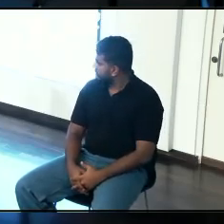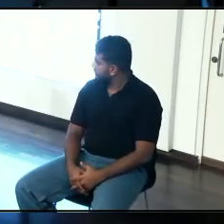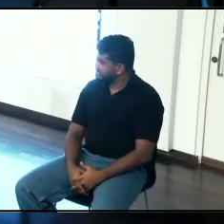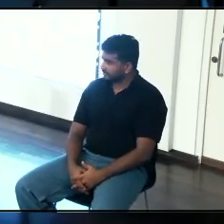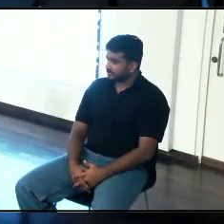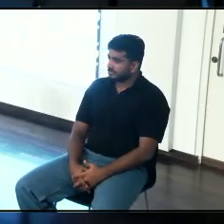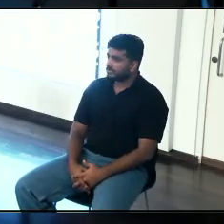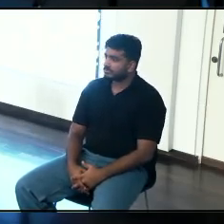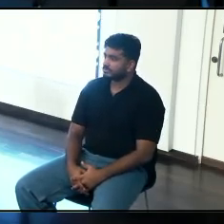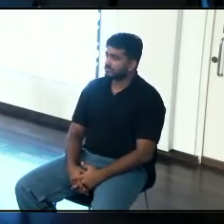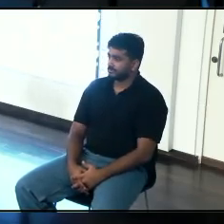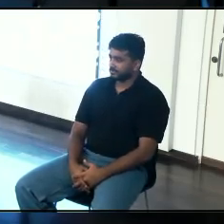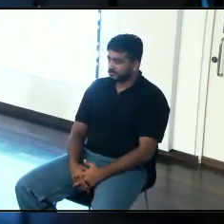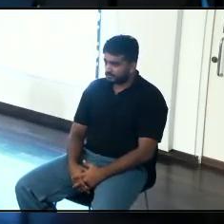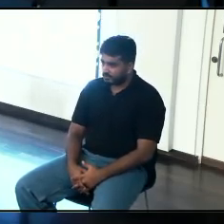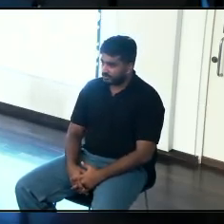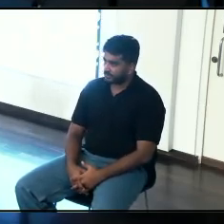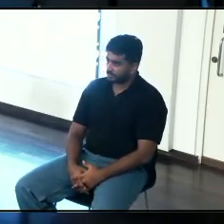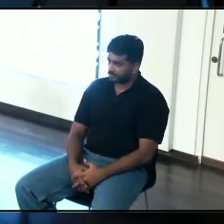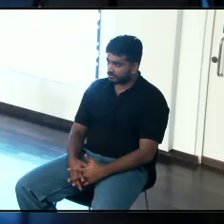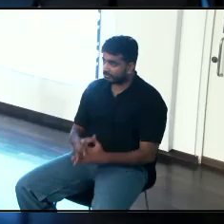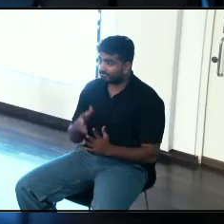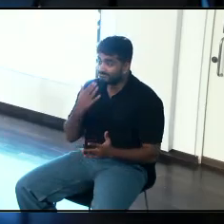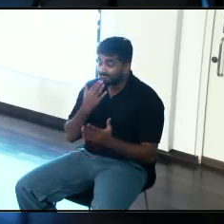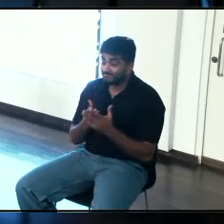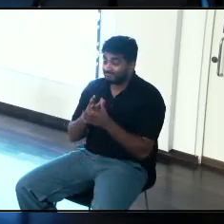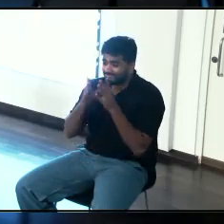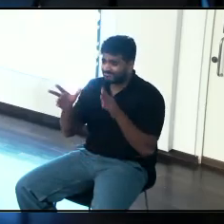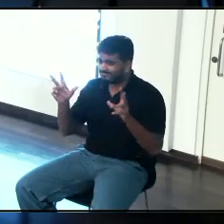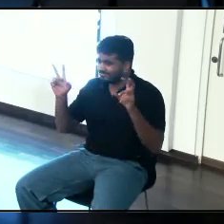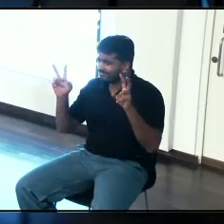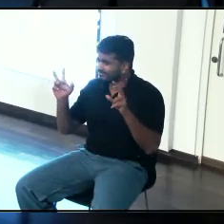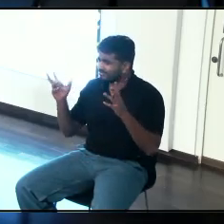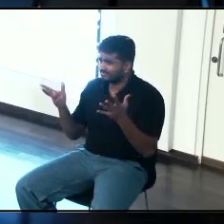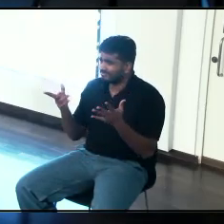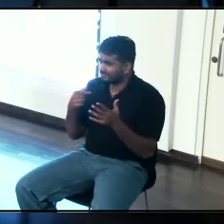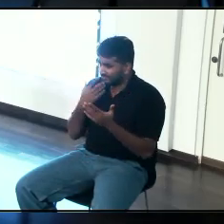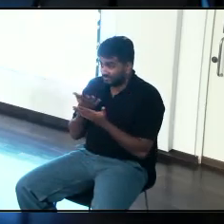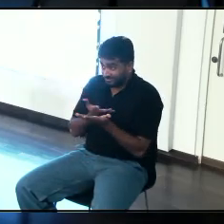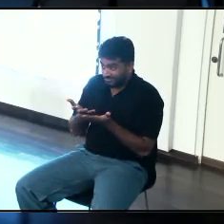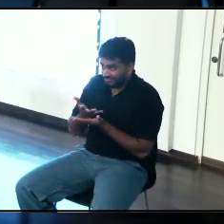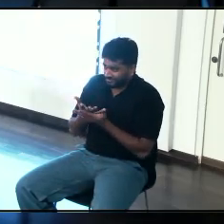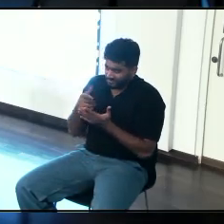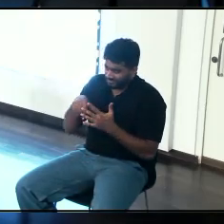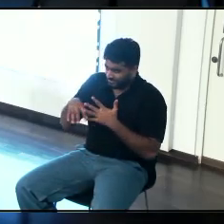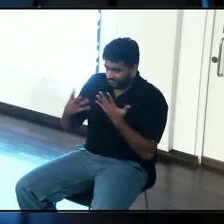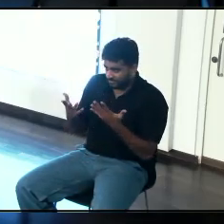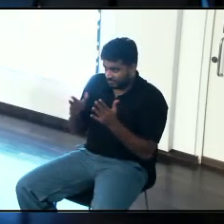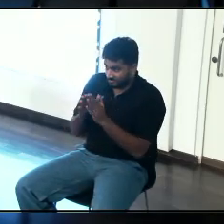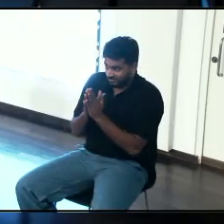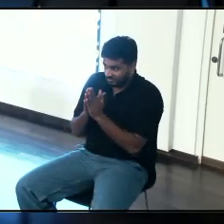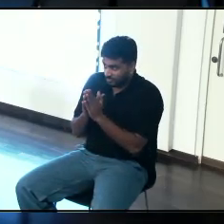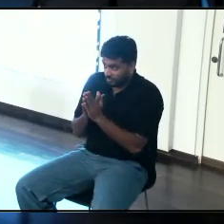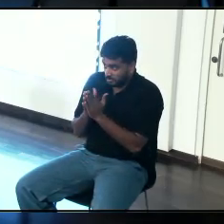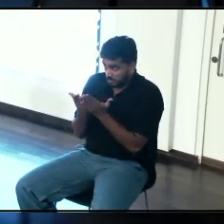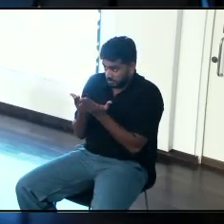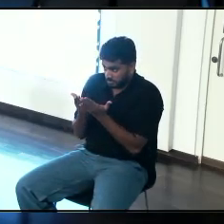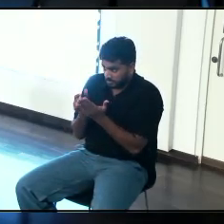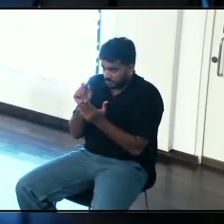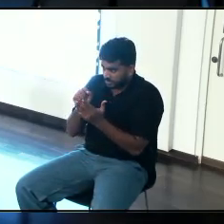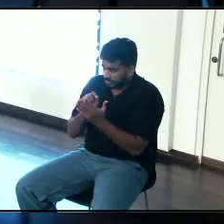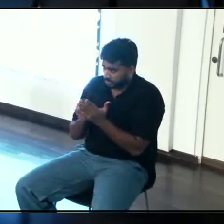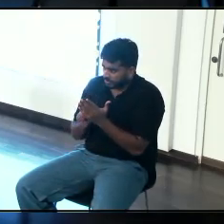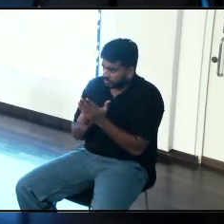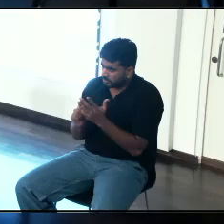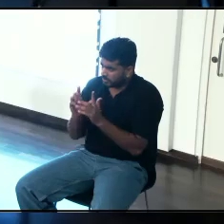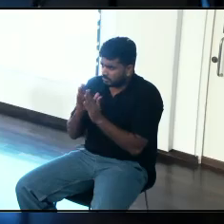Yeah, thank you so much for the talk. My question is to you. It's more like when you have a photo book, which is like documentary kind of